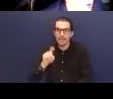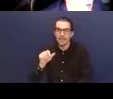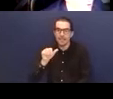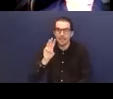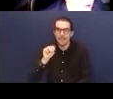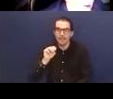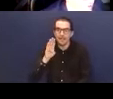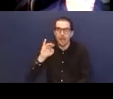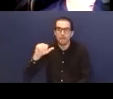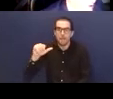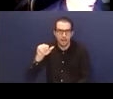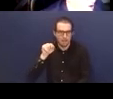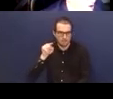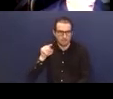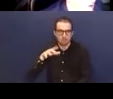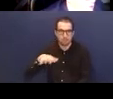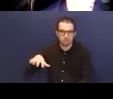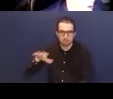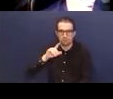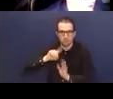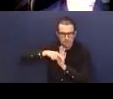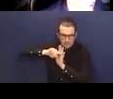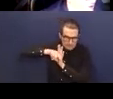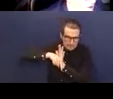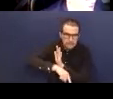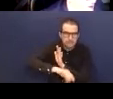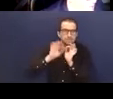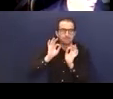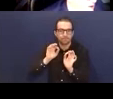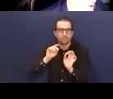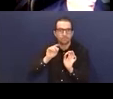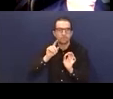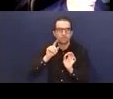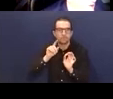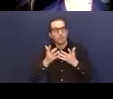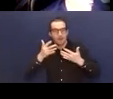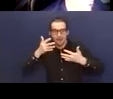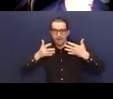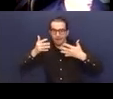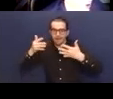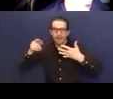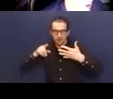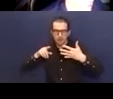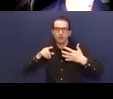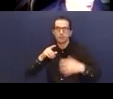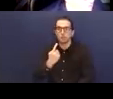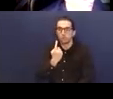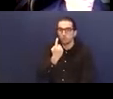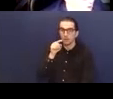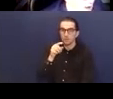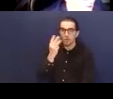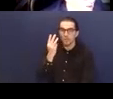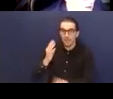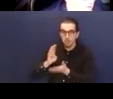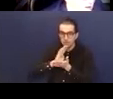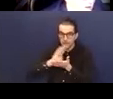countries don't count wearing glasses, and that's why the difference comes up quite easily. 466 million people